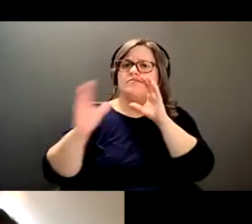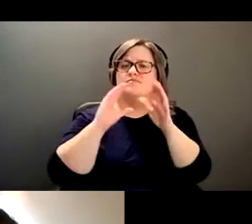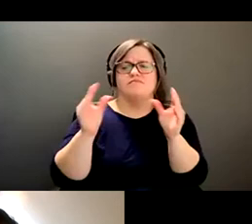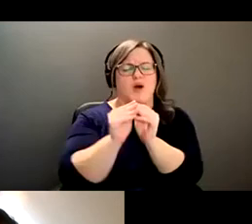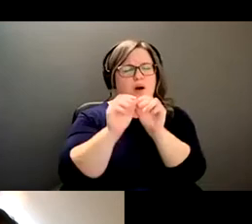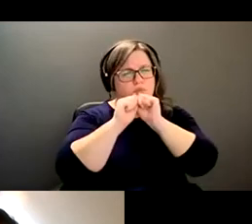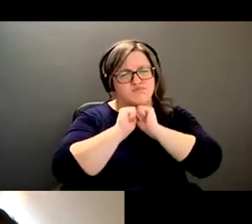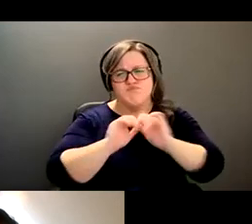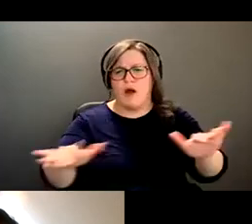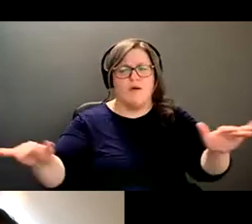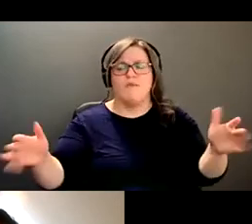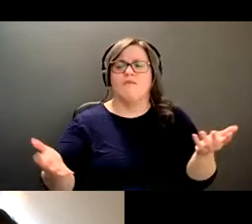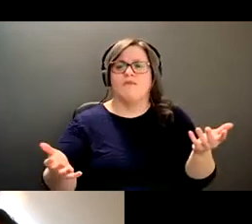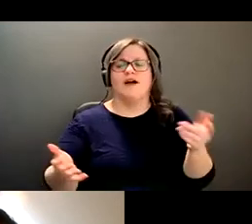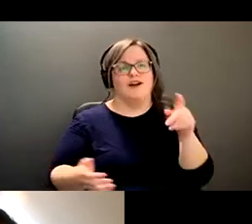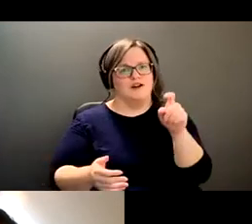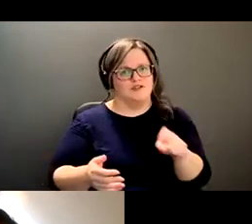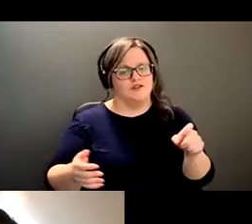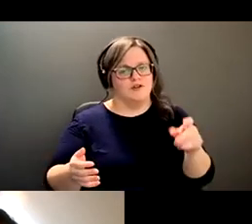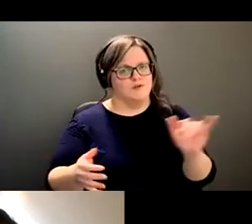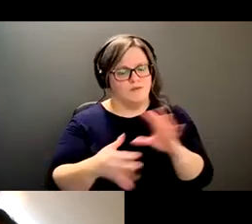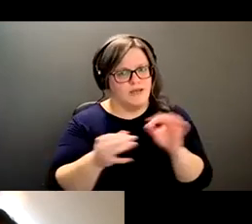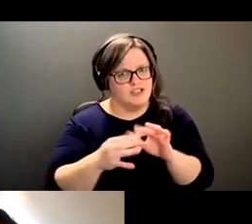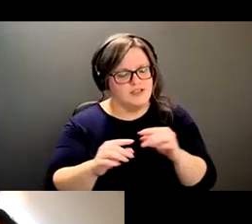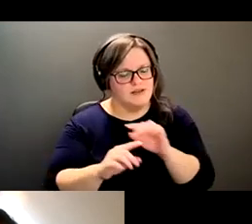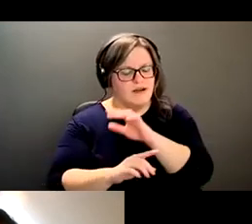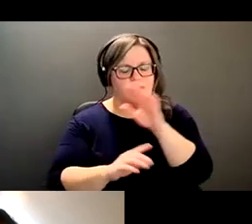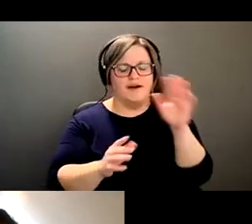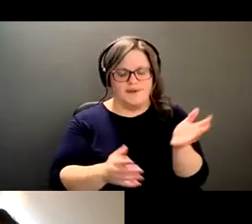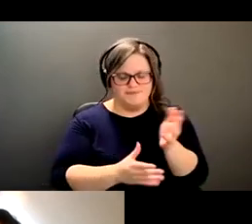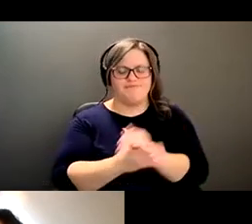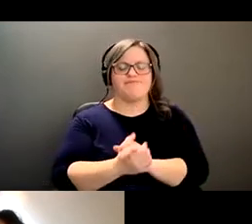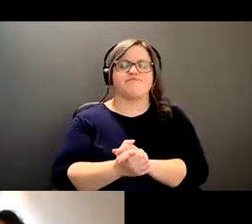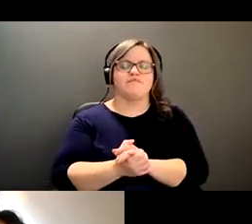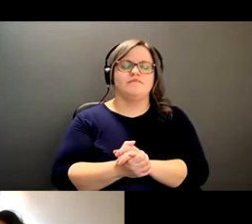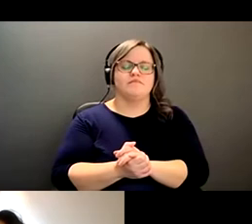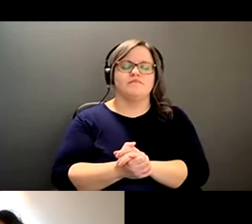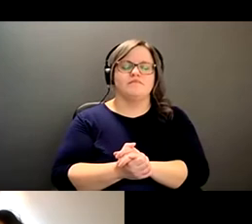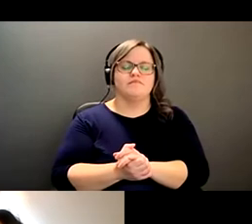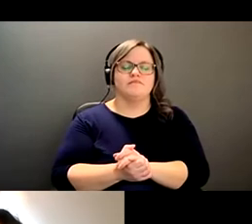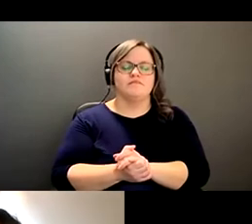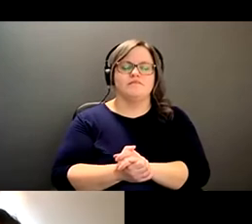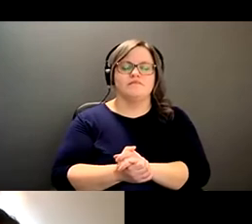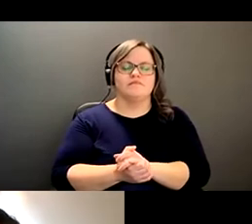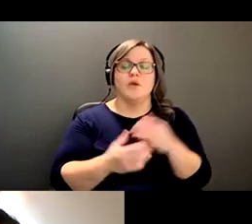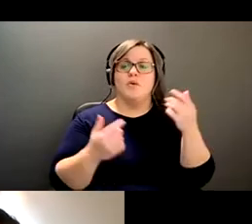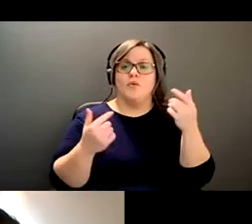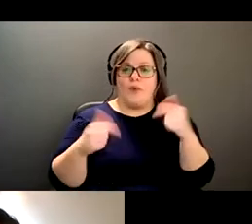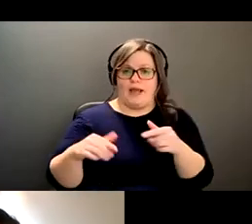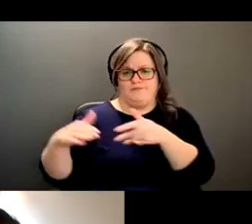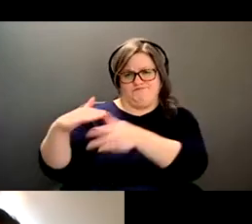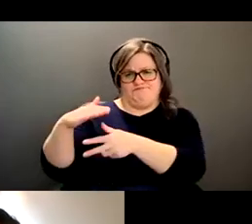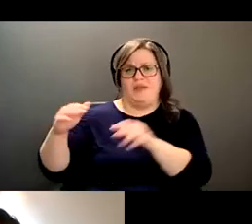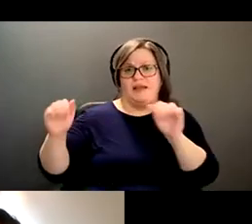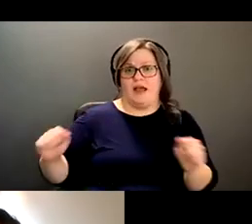Also, I should mention before I conclude what I was saying, when we were able to do in-person shows again, the